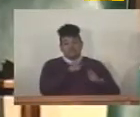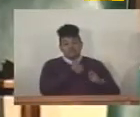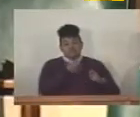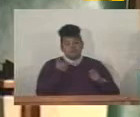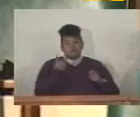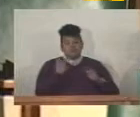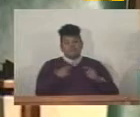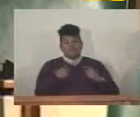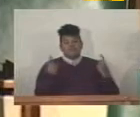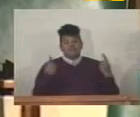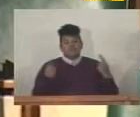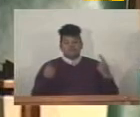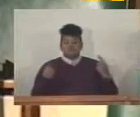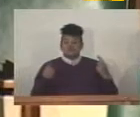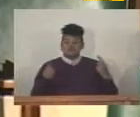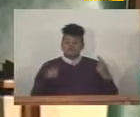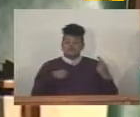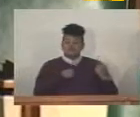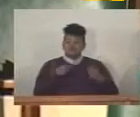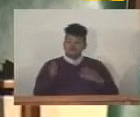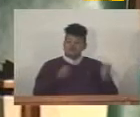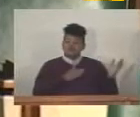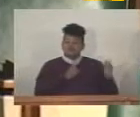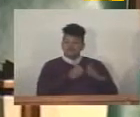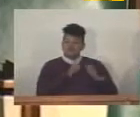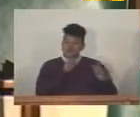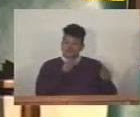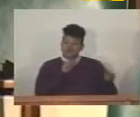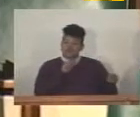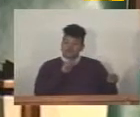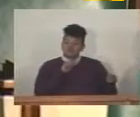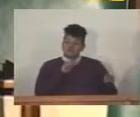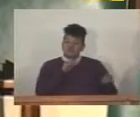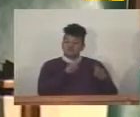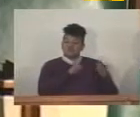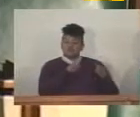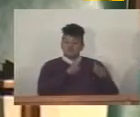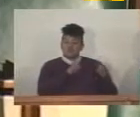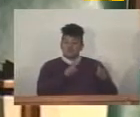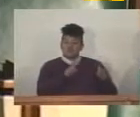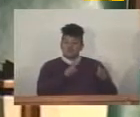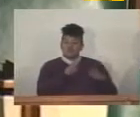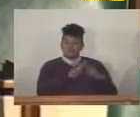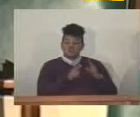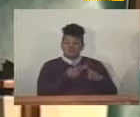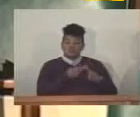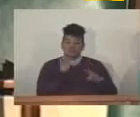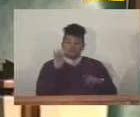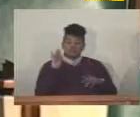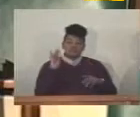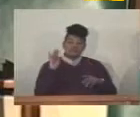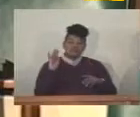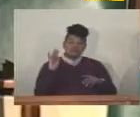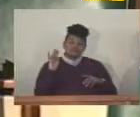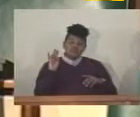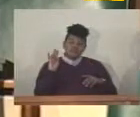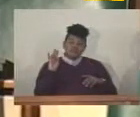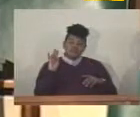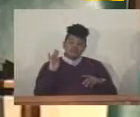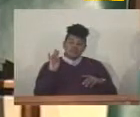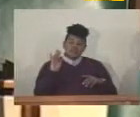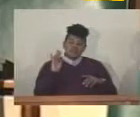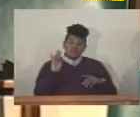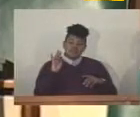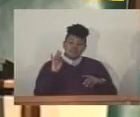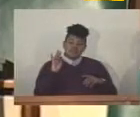of the opposition, that we are prepared with answers to the question at numbered 7 on